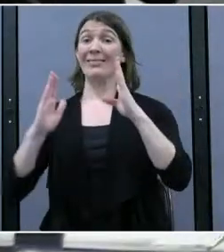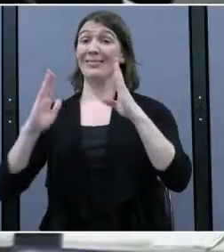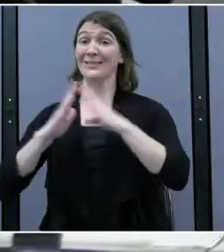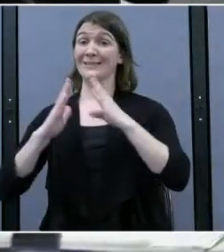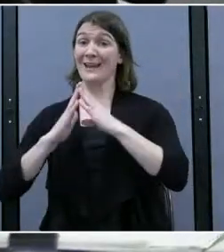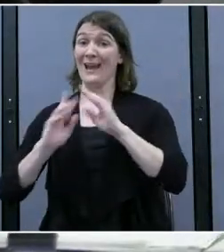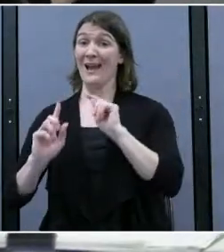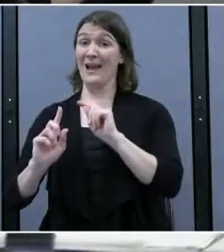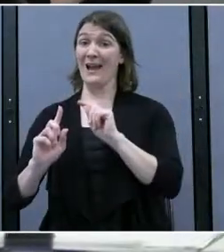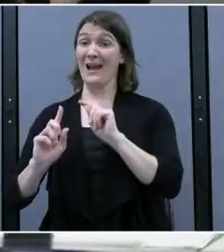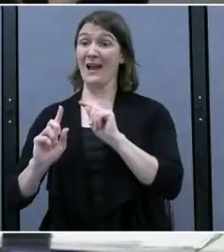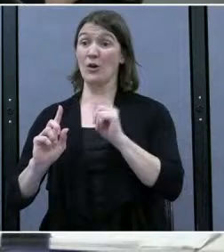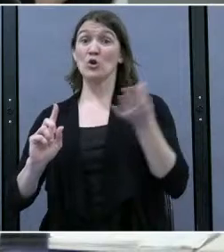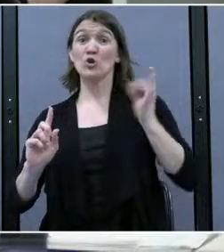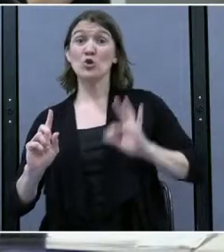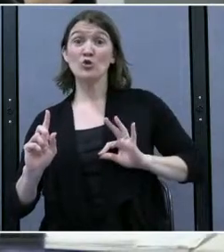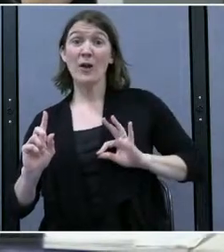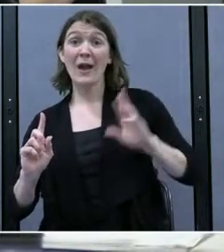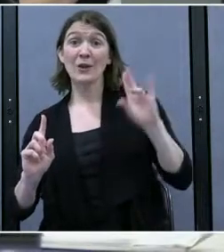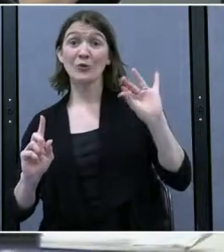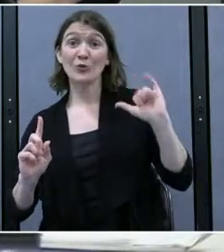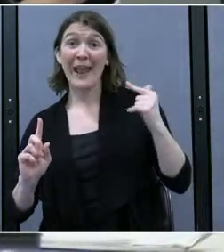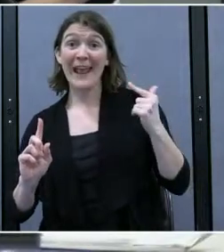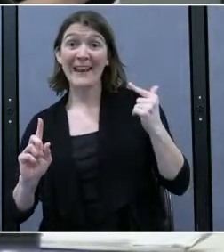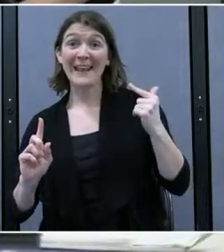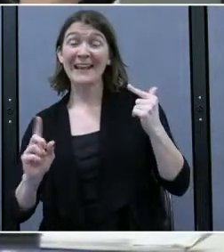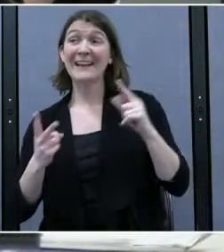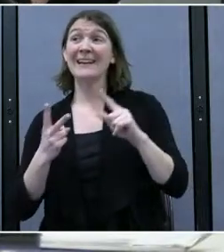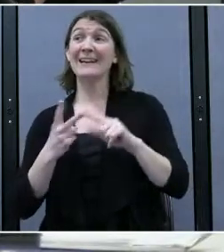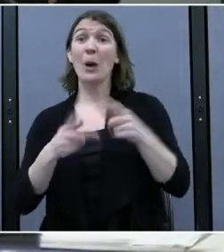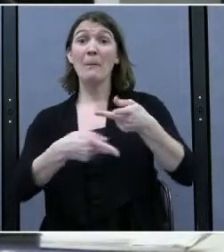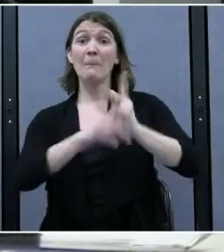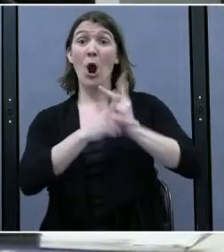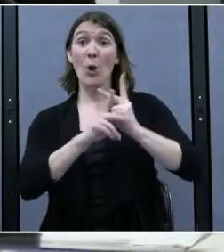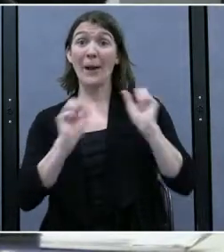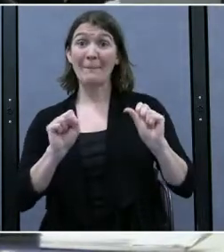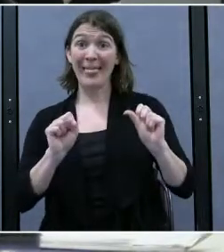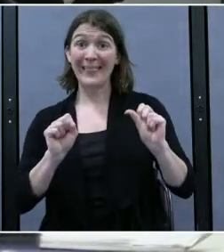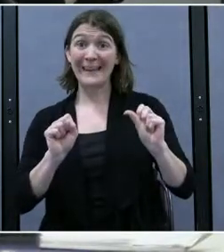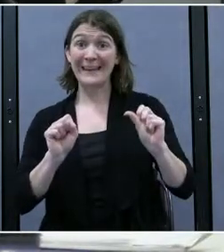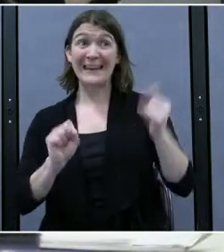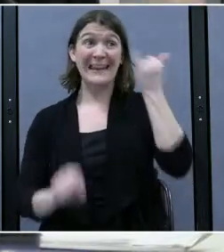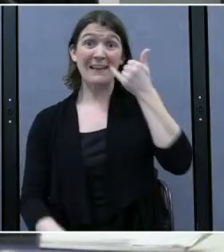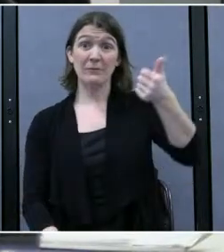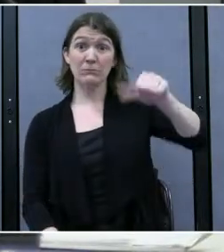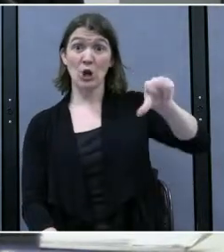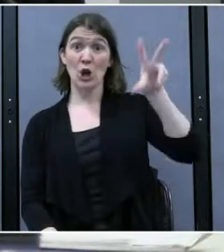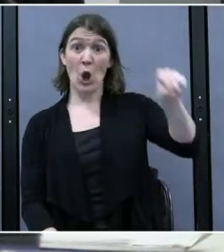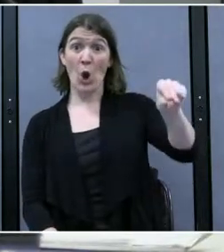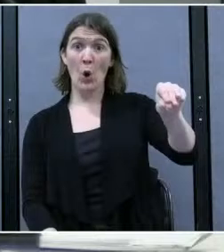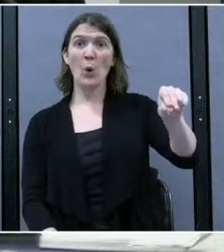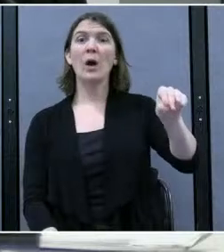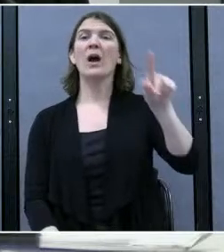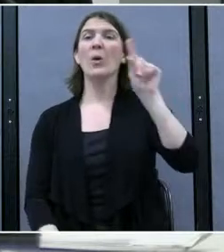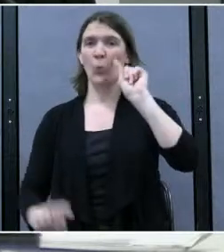town's credit rating and ability to borrow, that a no vote would